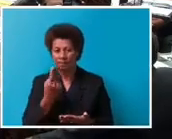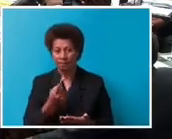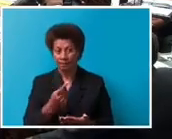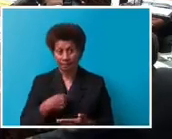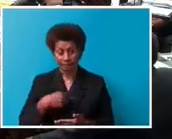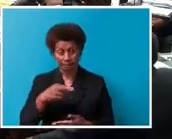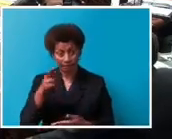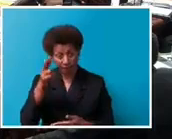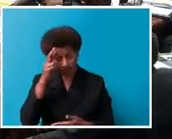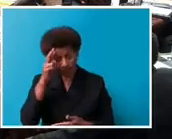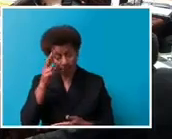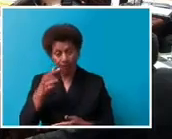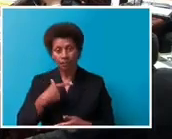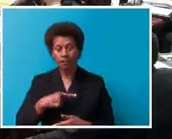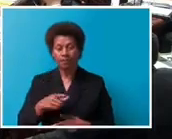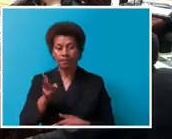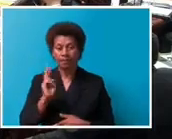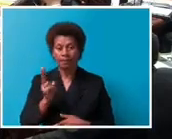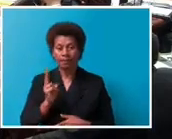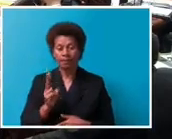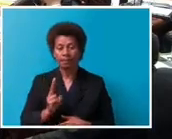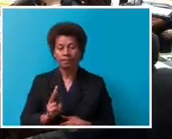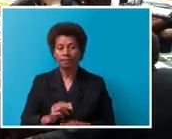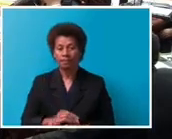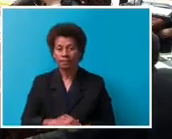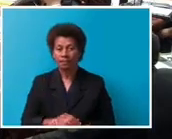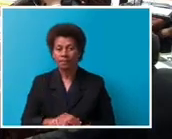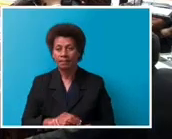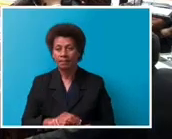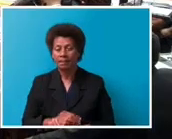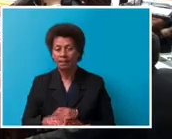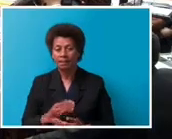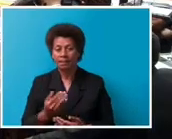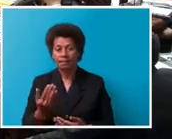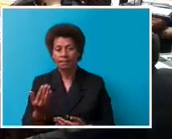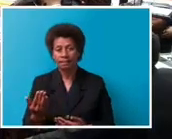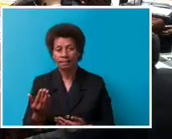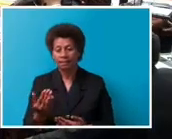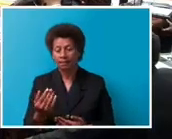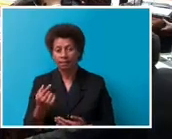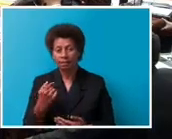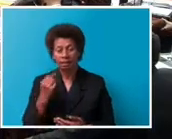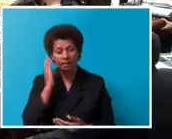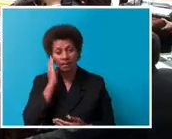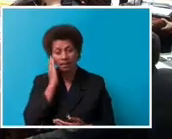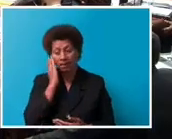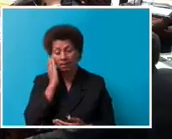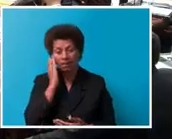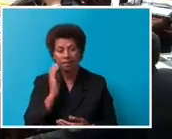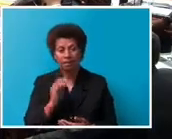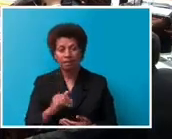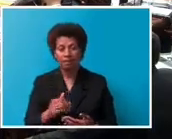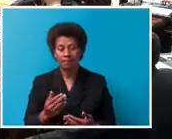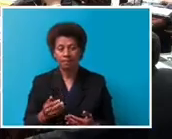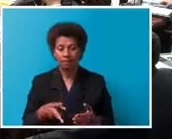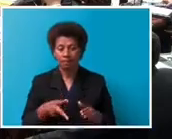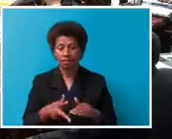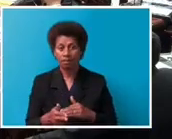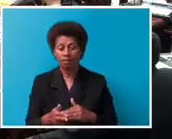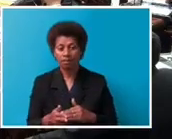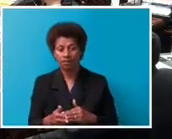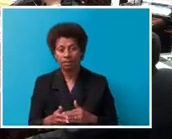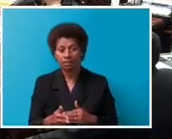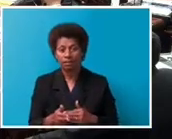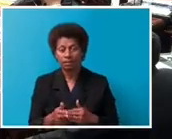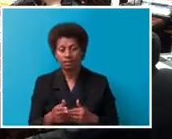I wanted to bring that up again was not because he withdrew. When I said the plan was launched, then he said, well, if it